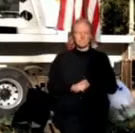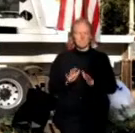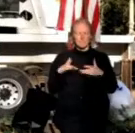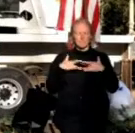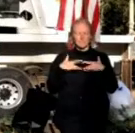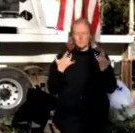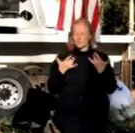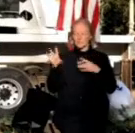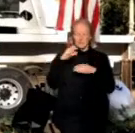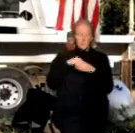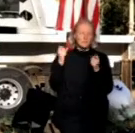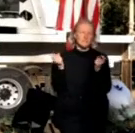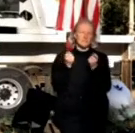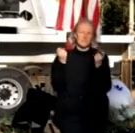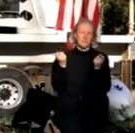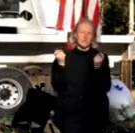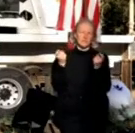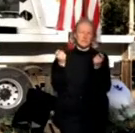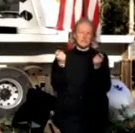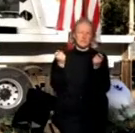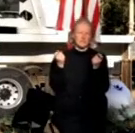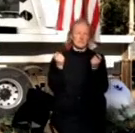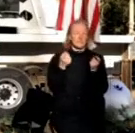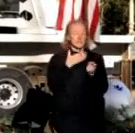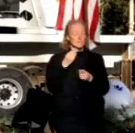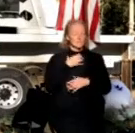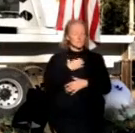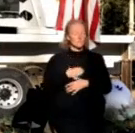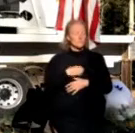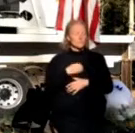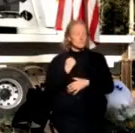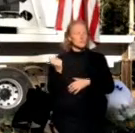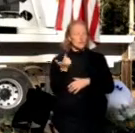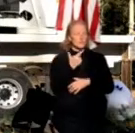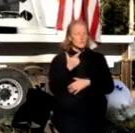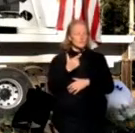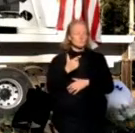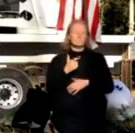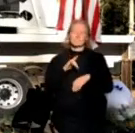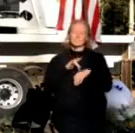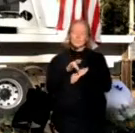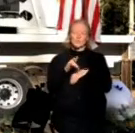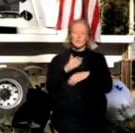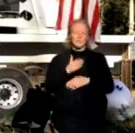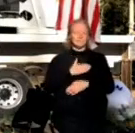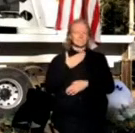to be part of this celebration, and wishing you all an early Merry Christmas.